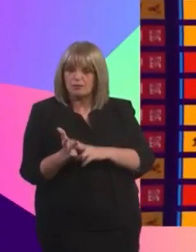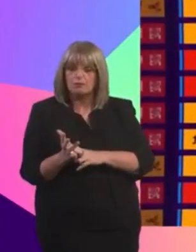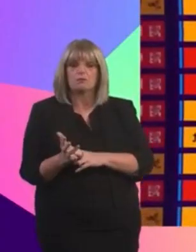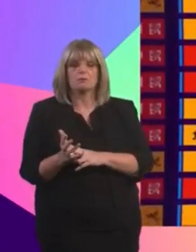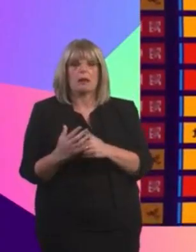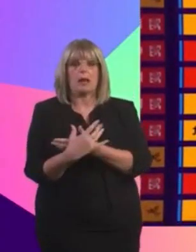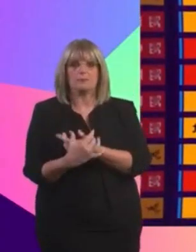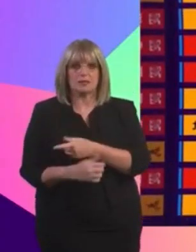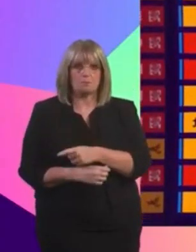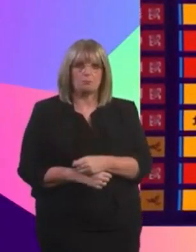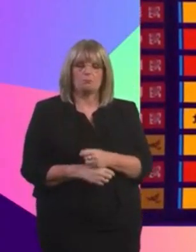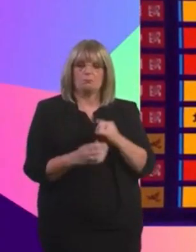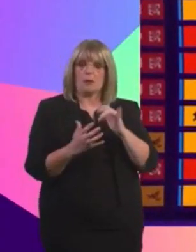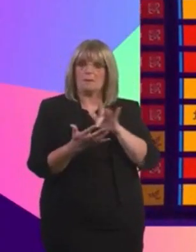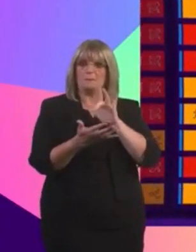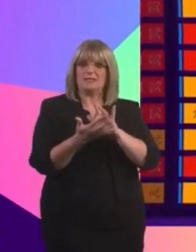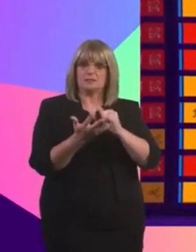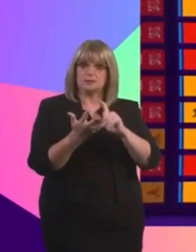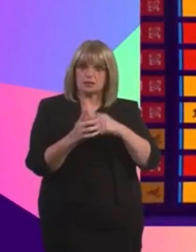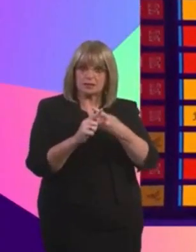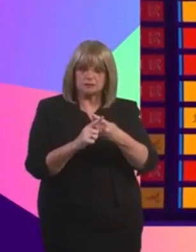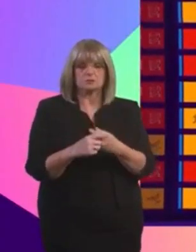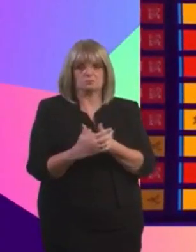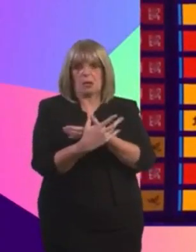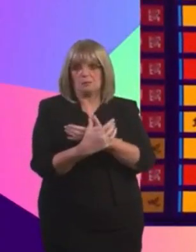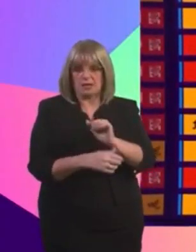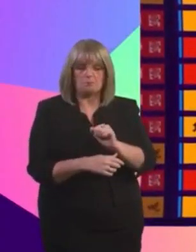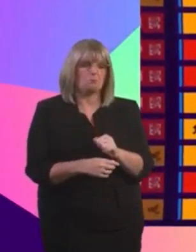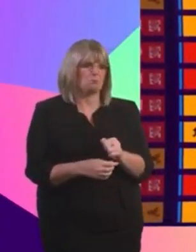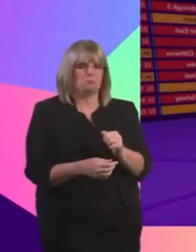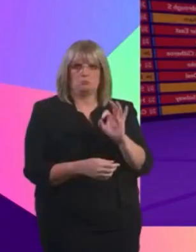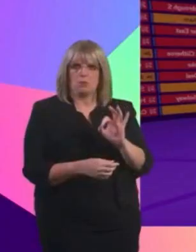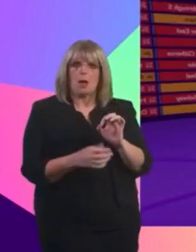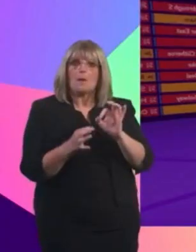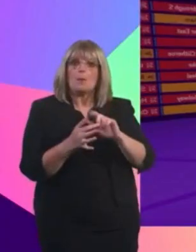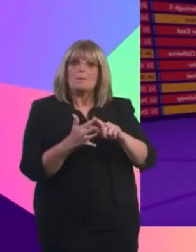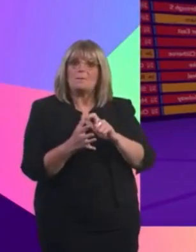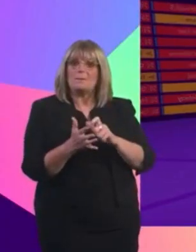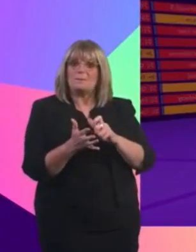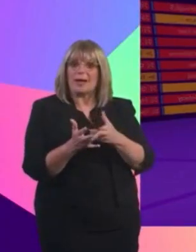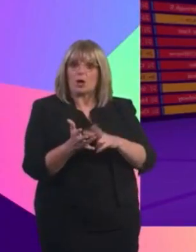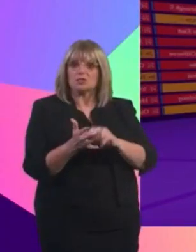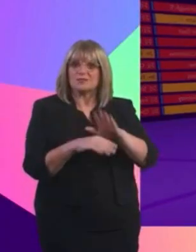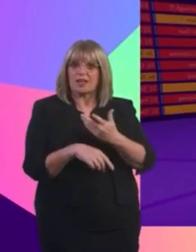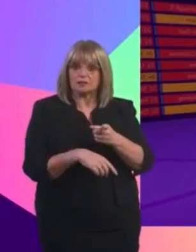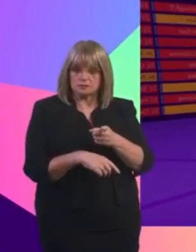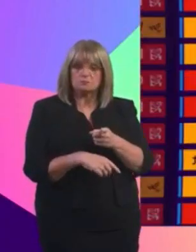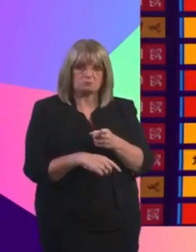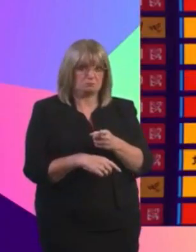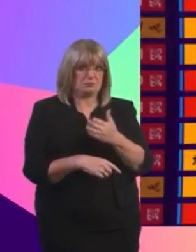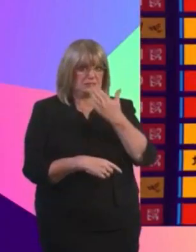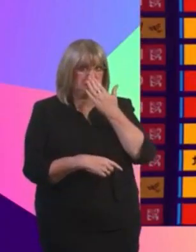for Labour, and particularly for Ed Miliband. I think they genuinely didn't expect the results that we've seen so far. The mood in the camp before had